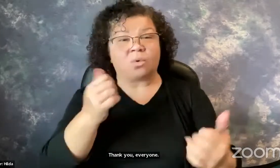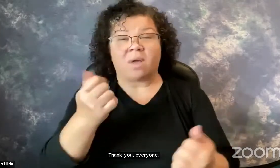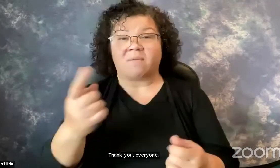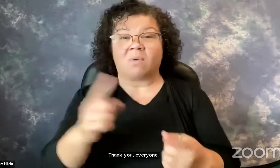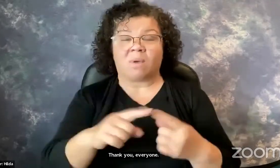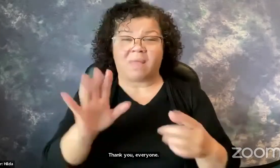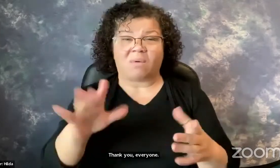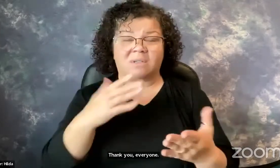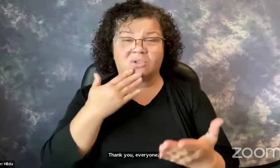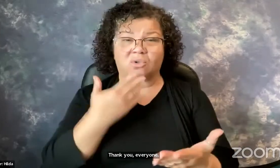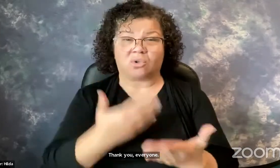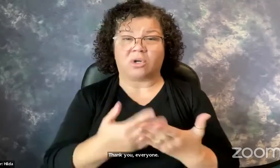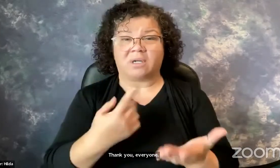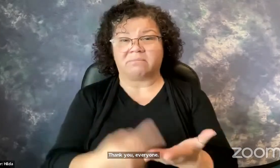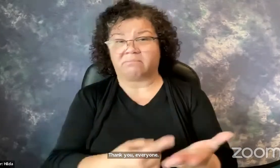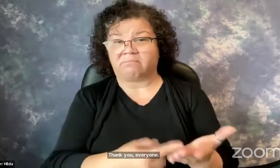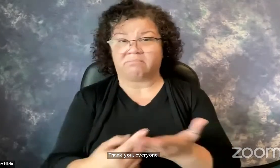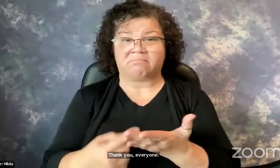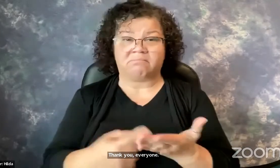Excited to continue it for next month.